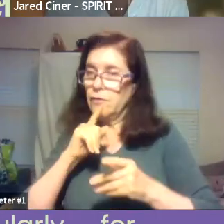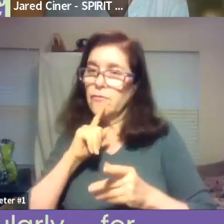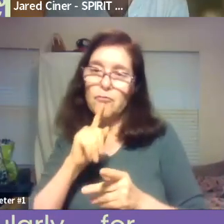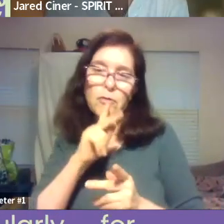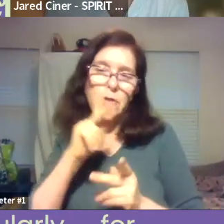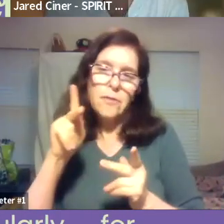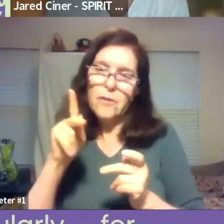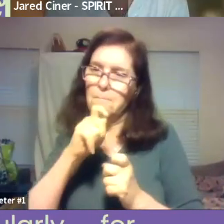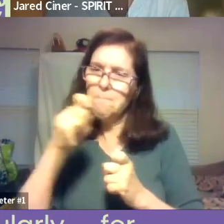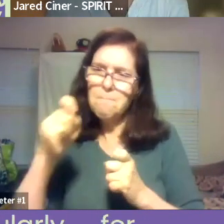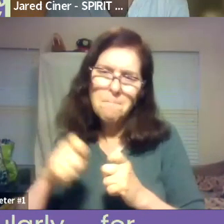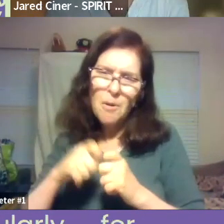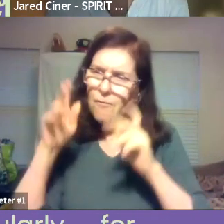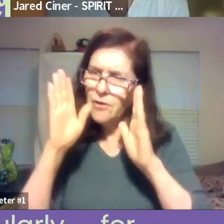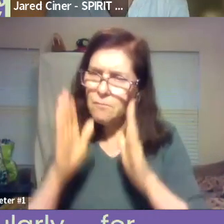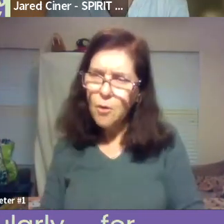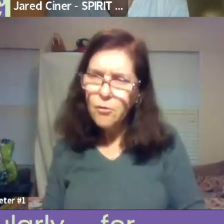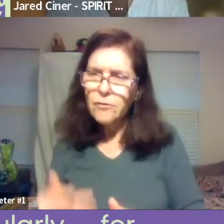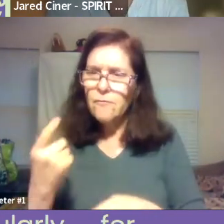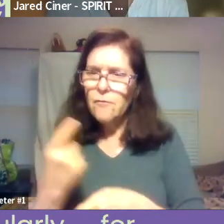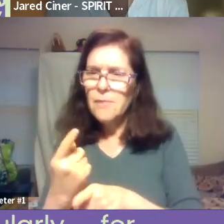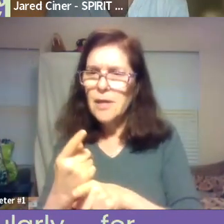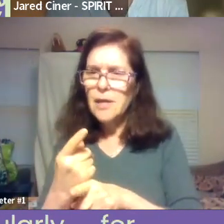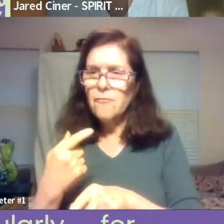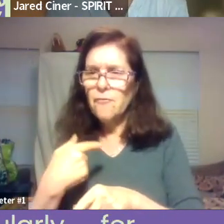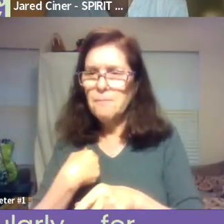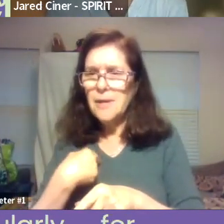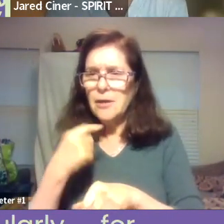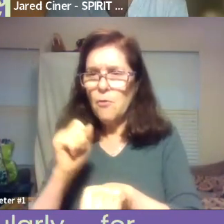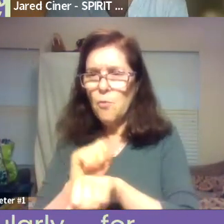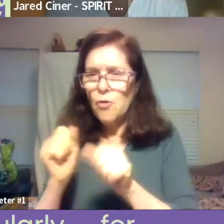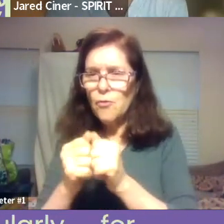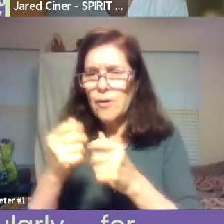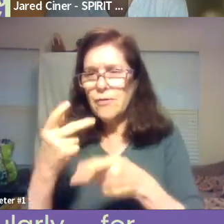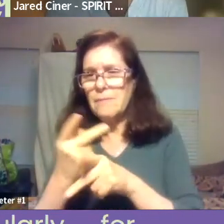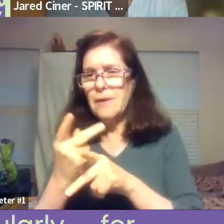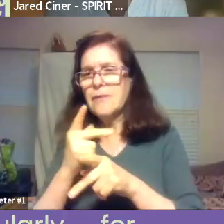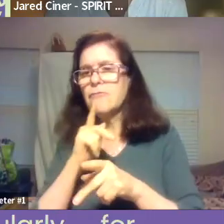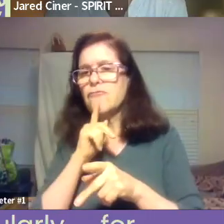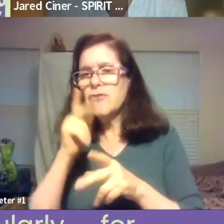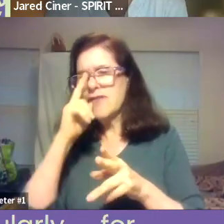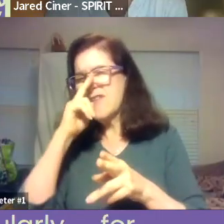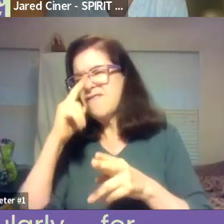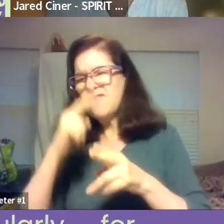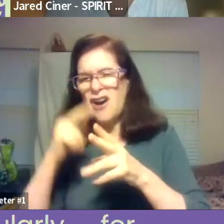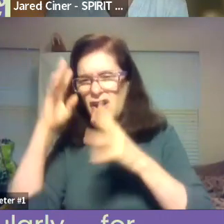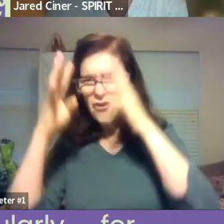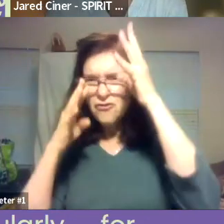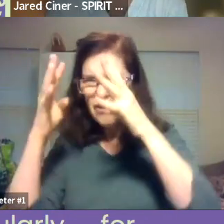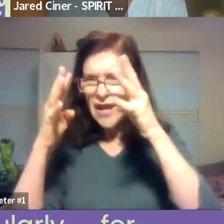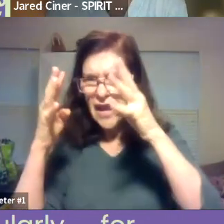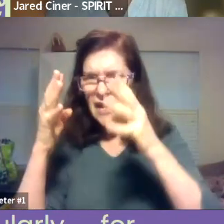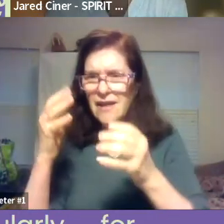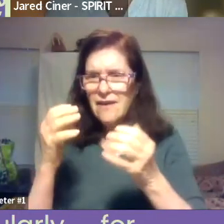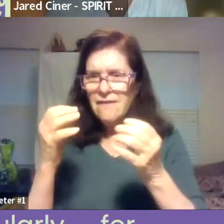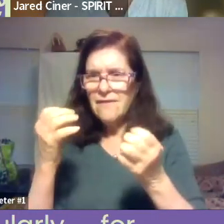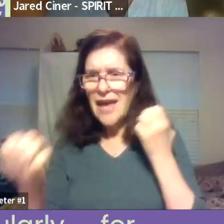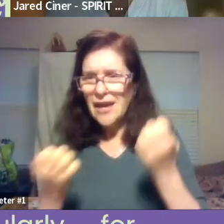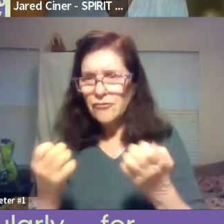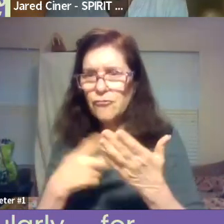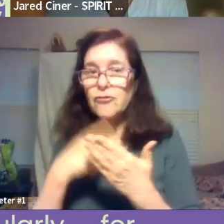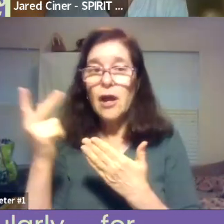person for me to be able to work with to help make these really fun, creative exercise